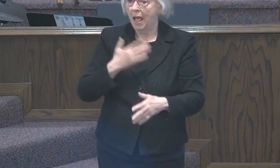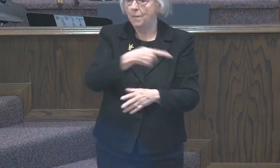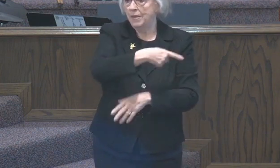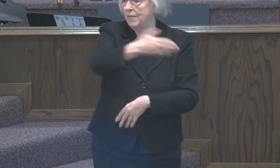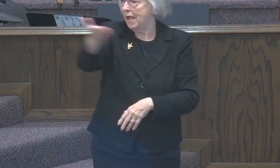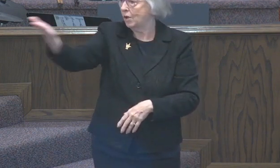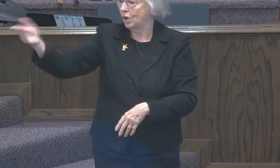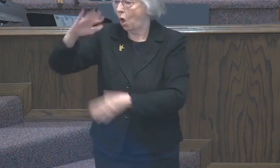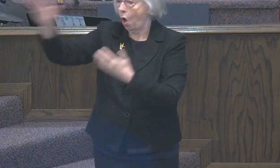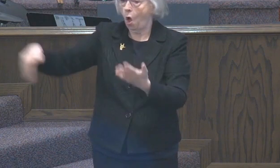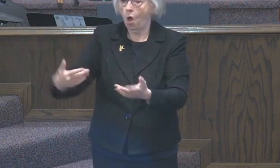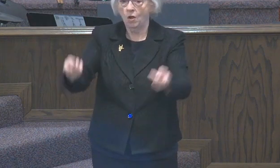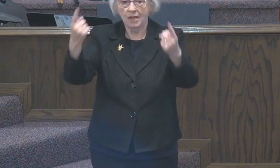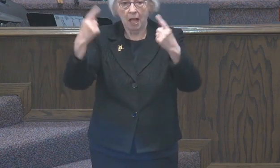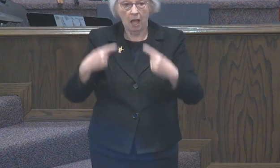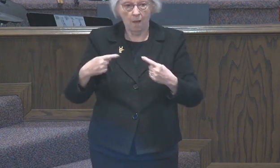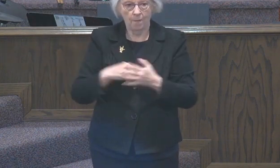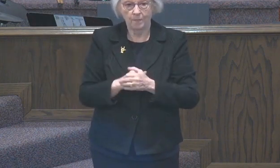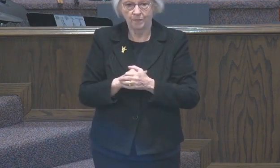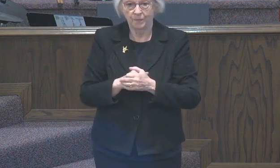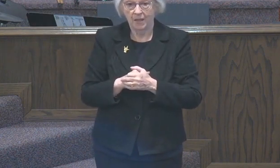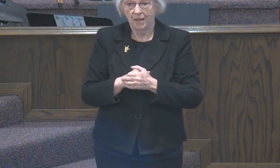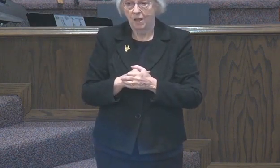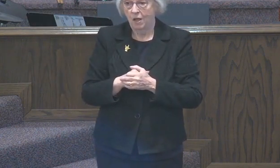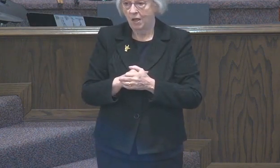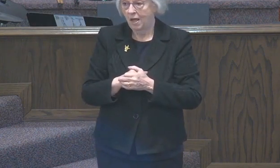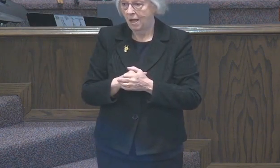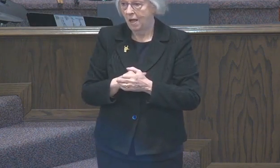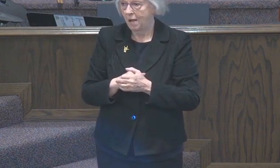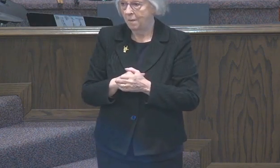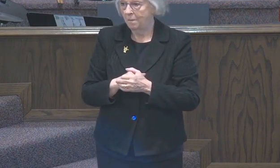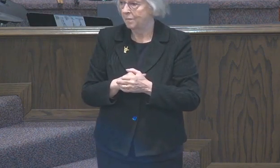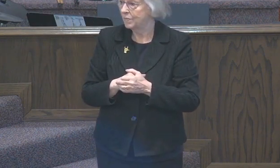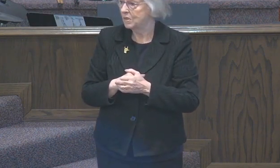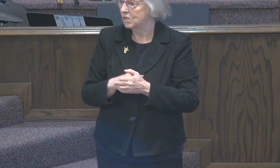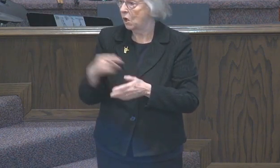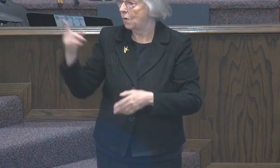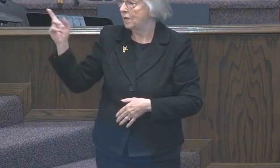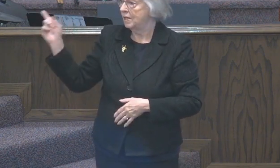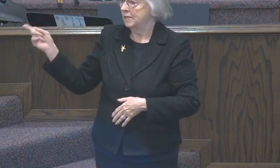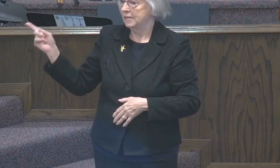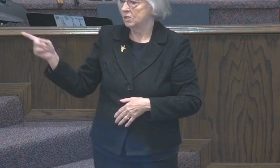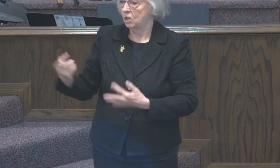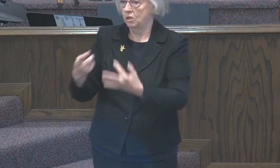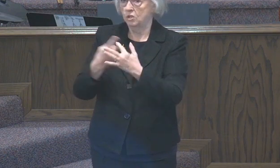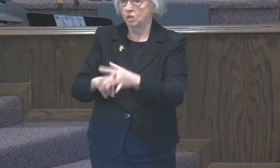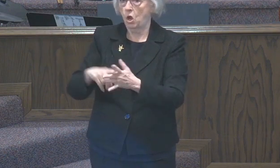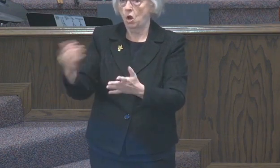for others in our family, okay? So I'm going to turn over a new leaf.